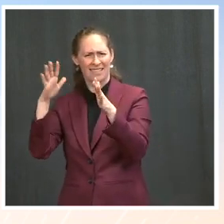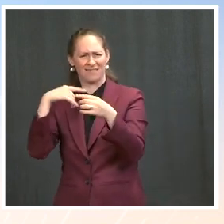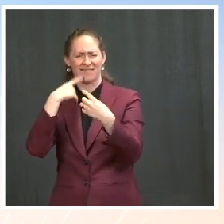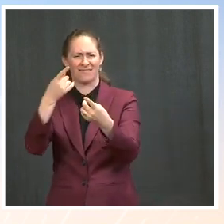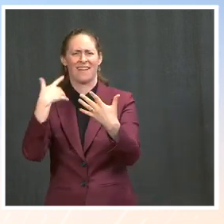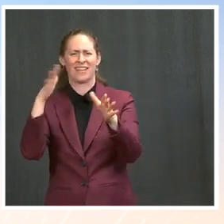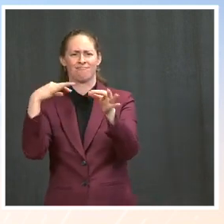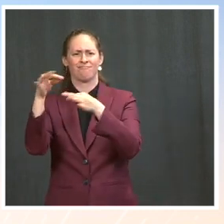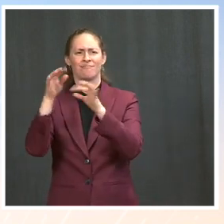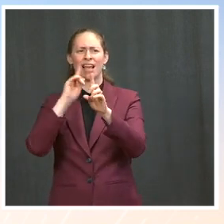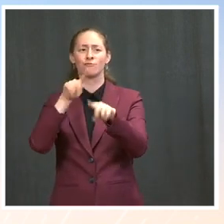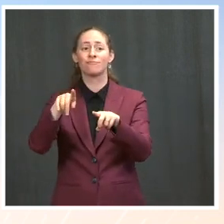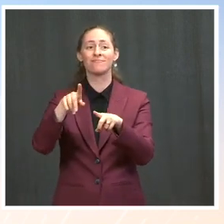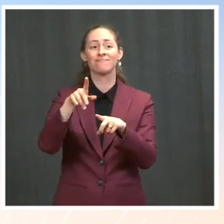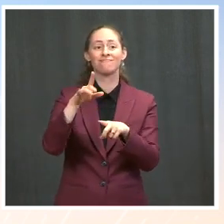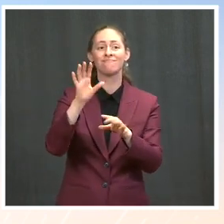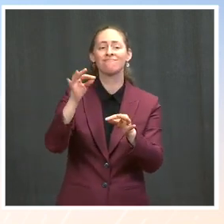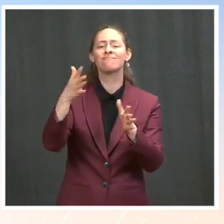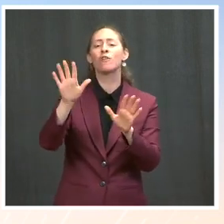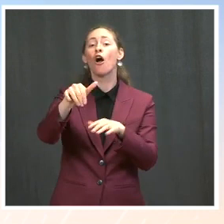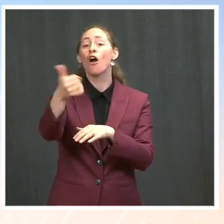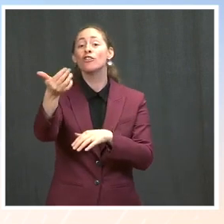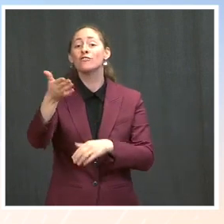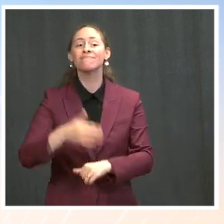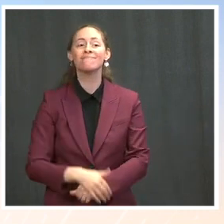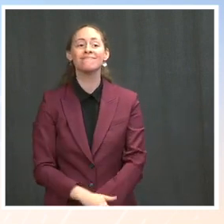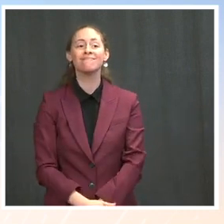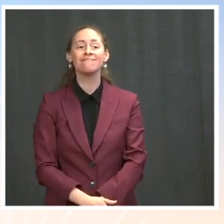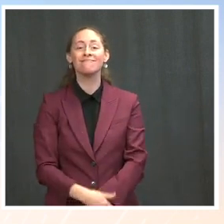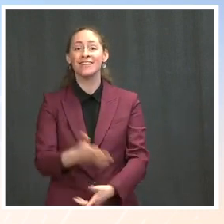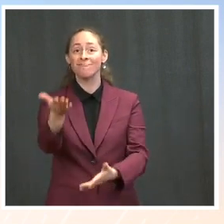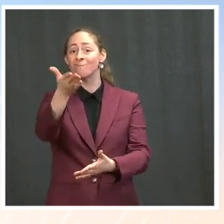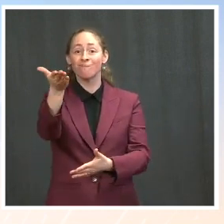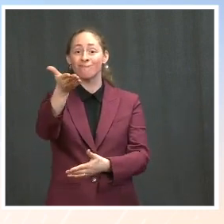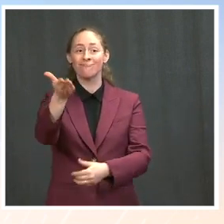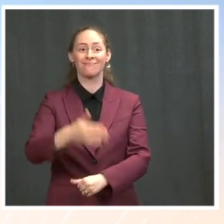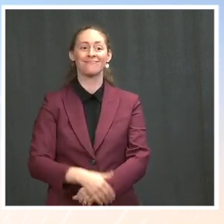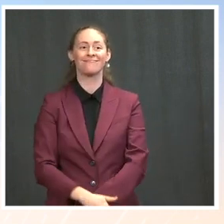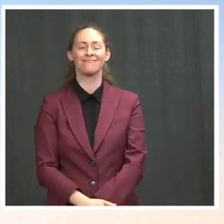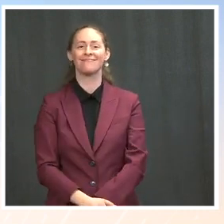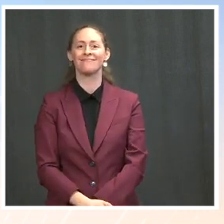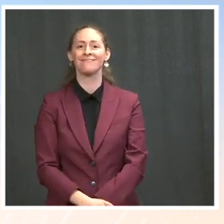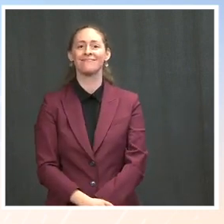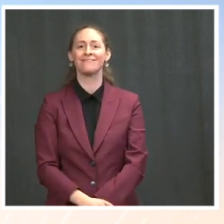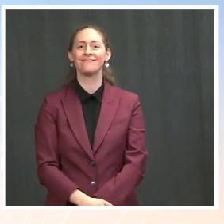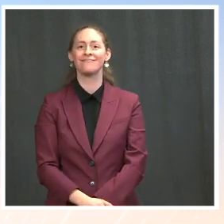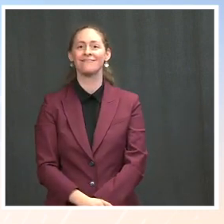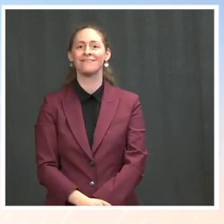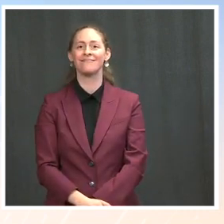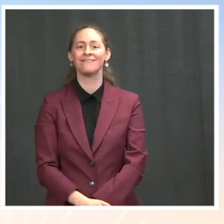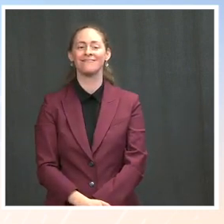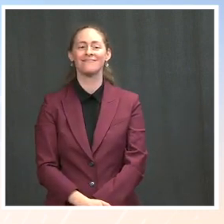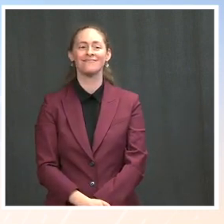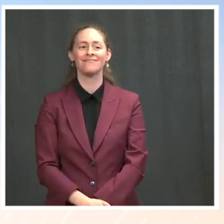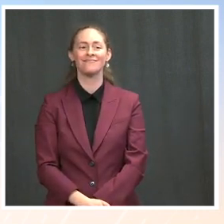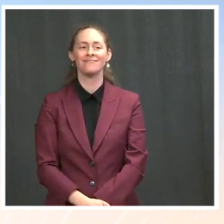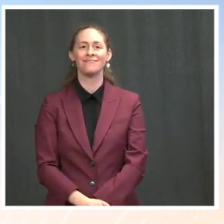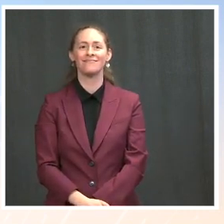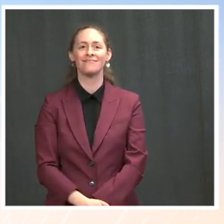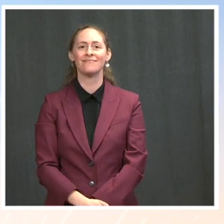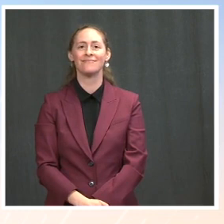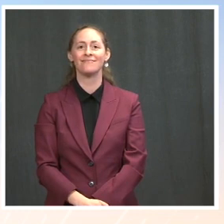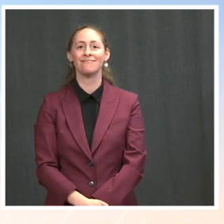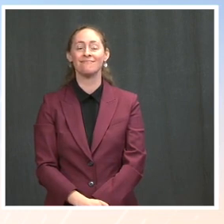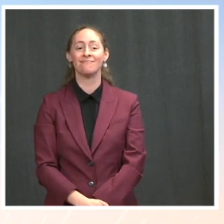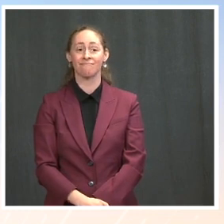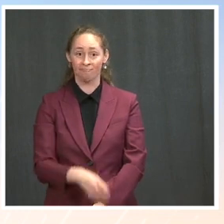to it. Go ahead. I think we got to move on. Go ahead go ahead right there. Yep. Go ahead. Right. Go ahead. I wanted to follow up on the Geneva summit. If I